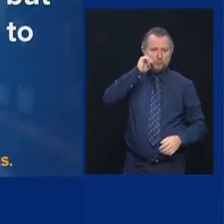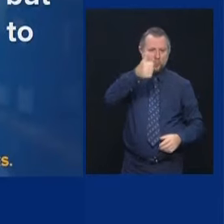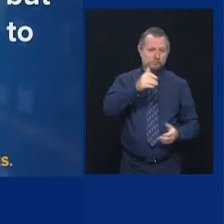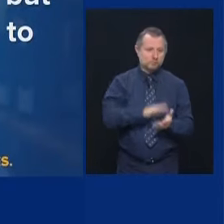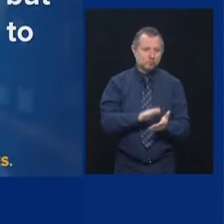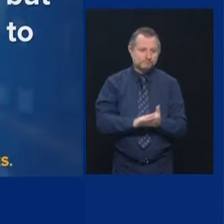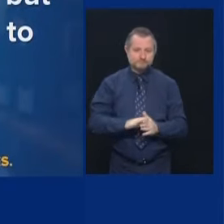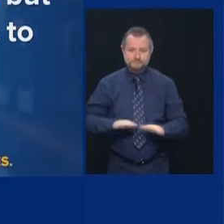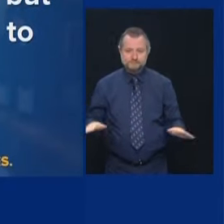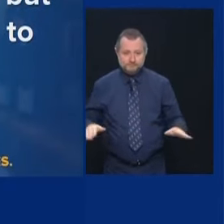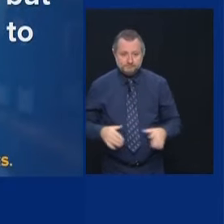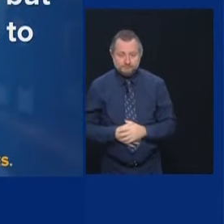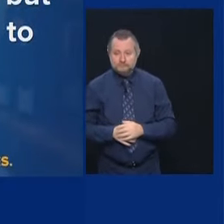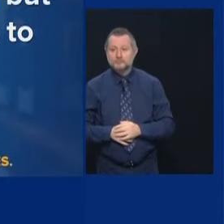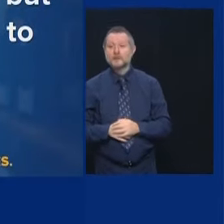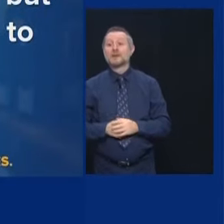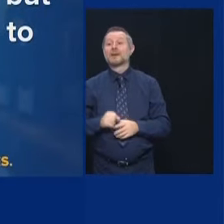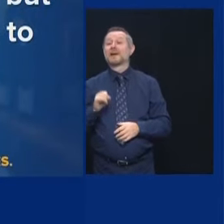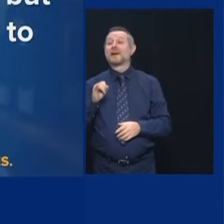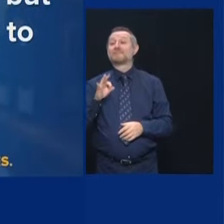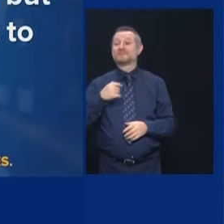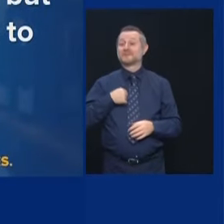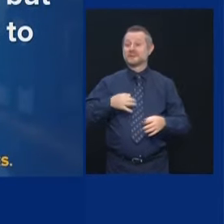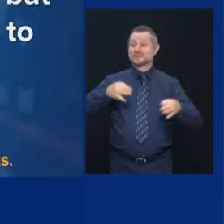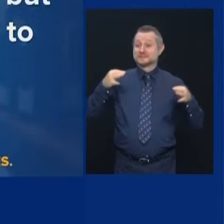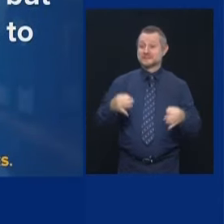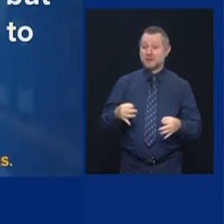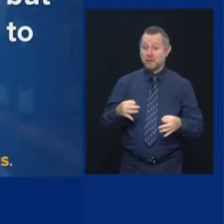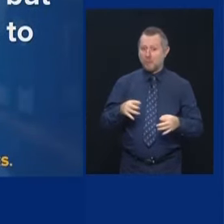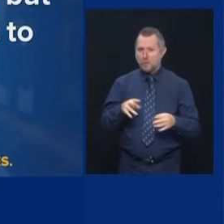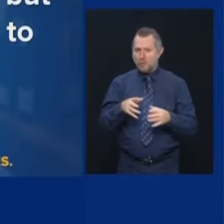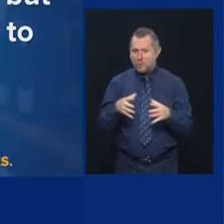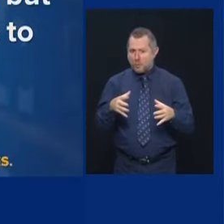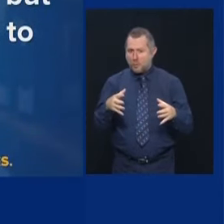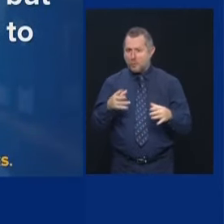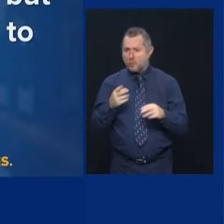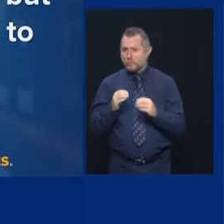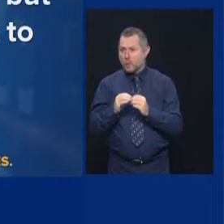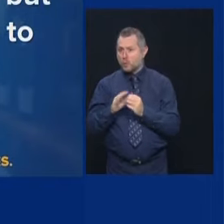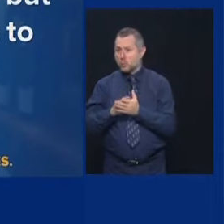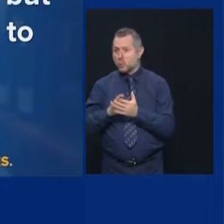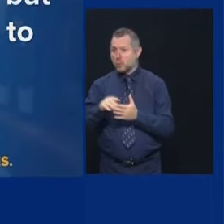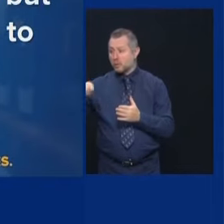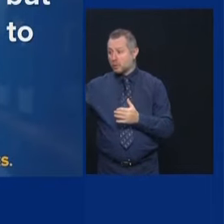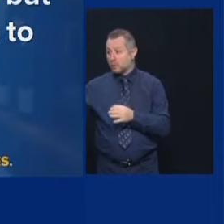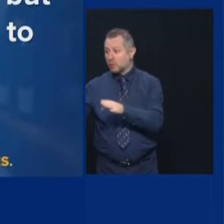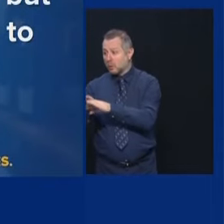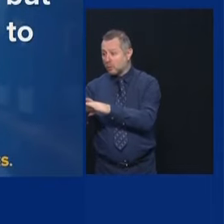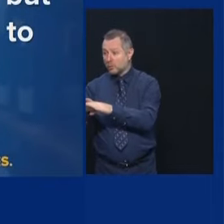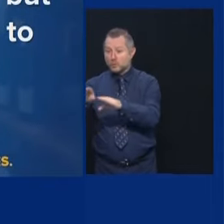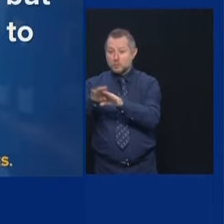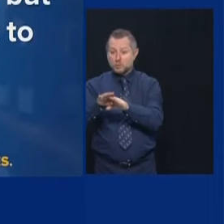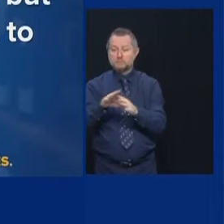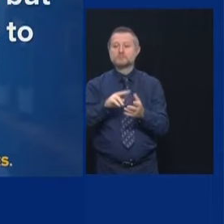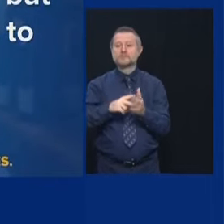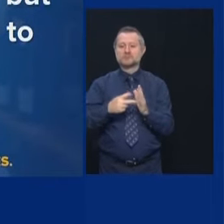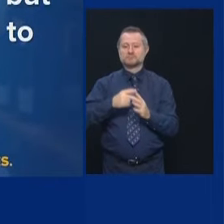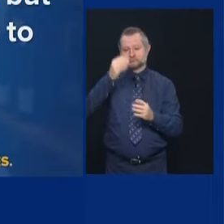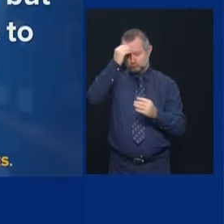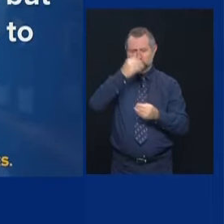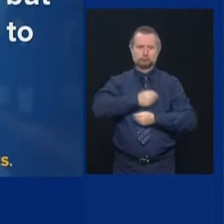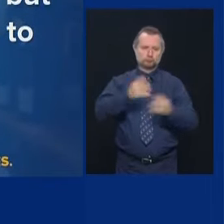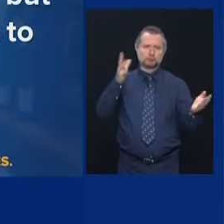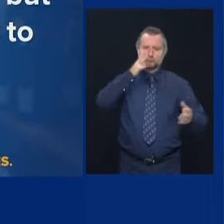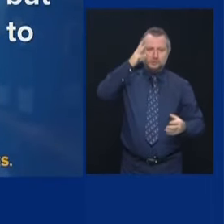we expand the regions and that then includes other schools, we'll then notify people as soon as we